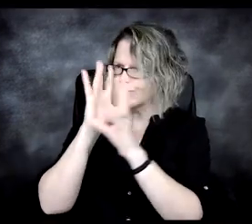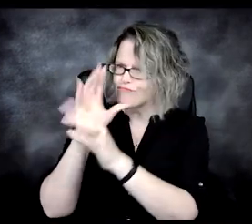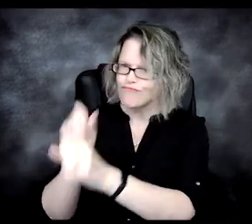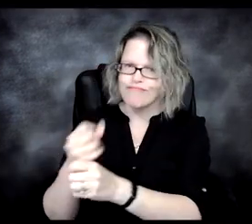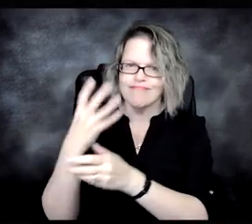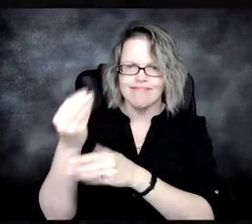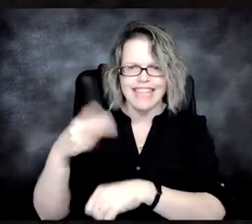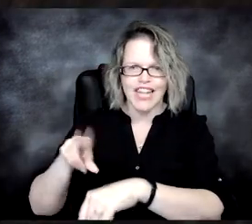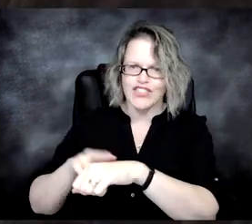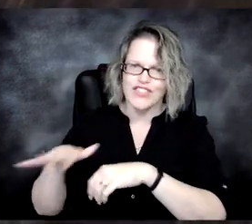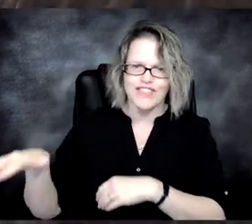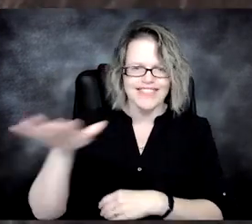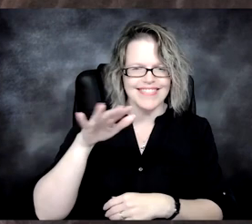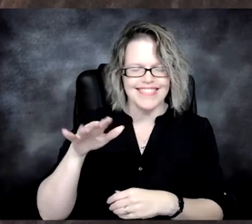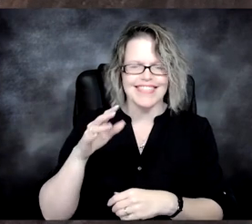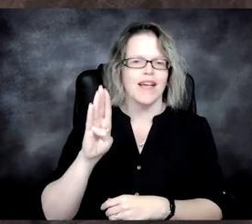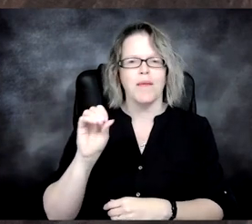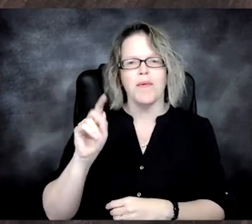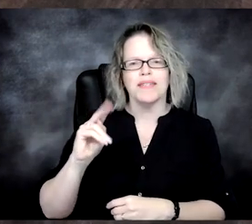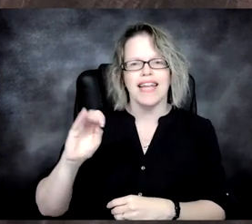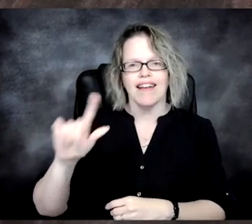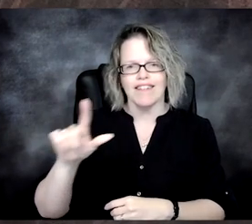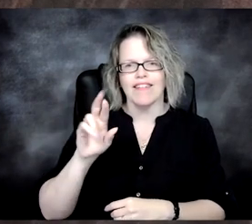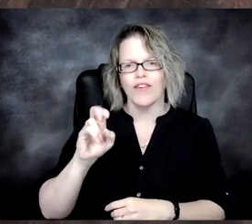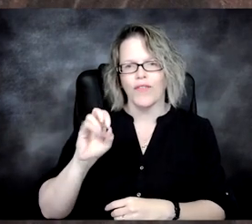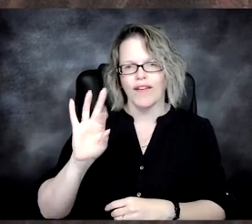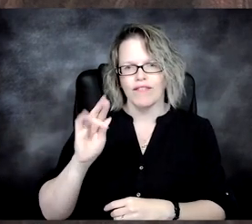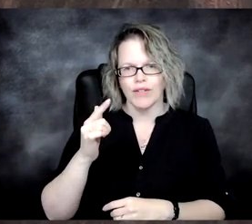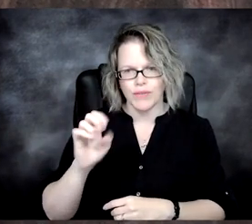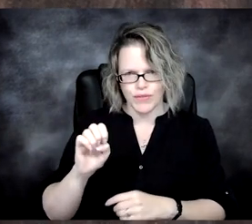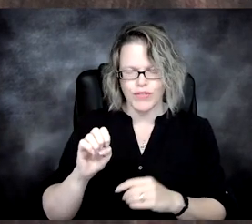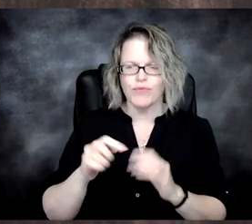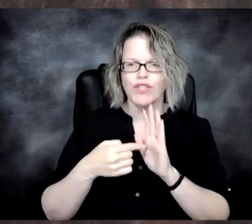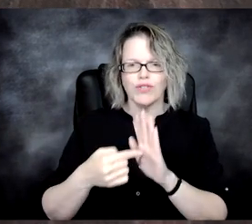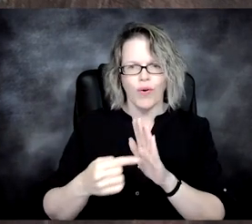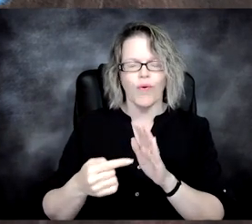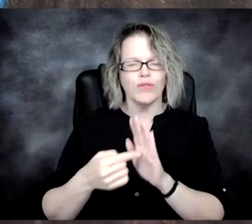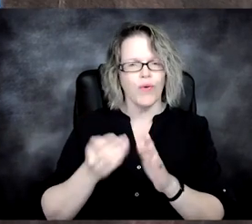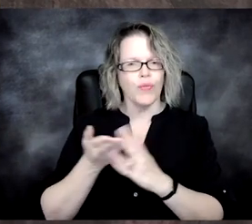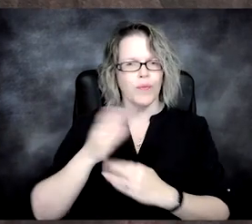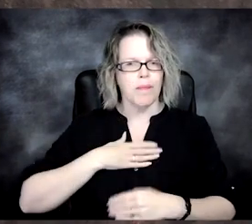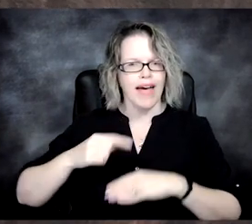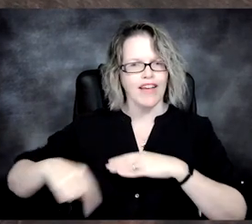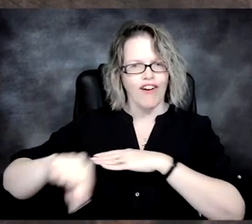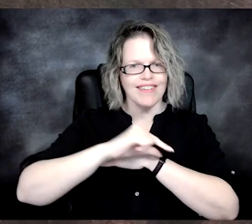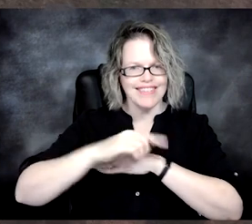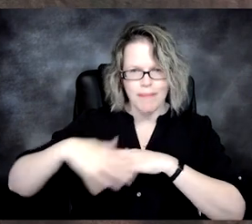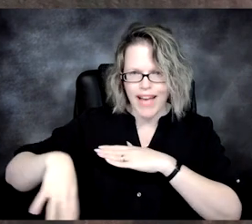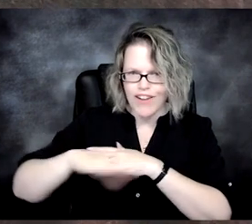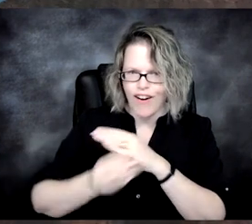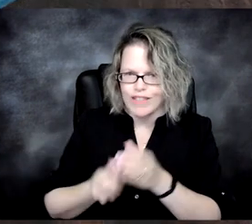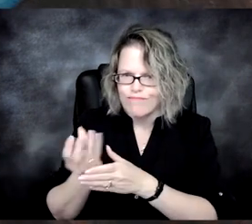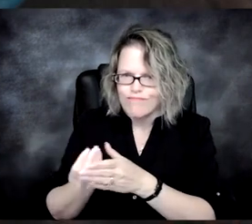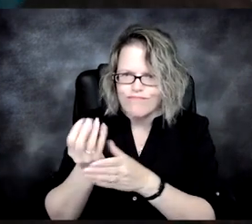As depicted in my piece, Botanical Refuge, this need manifested itself in gardening. My garden quite literally became